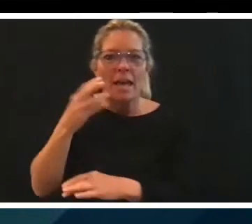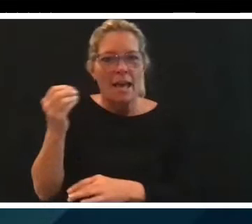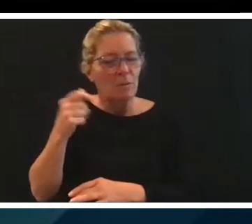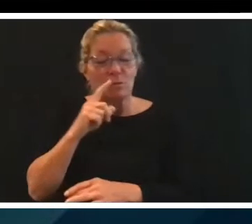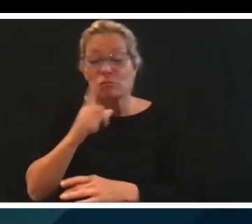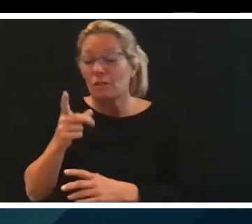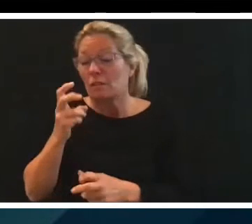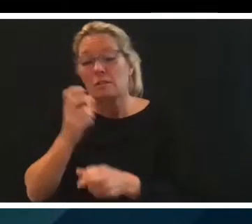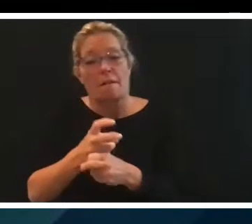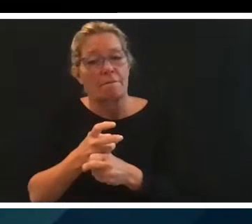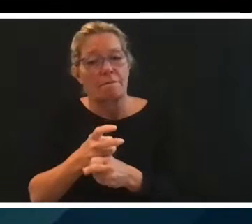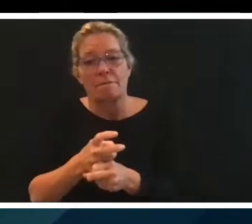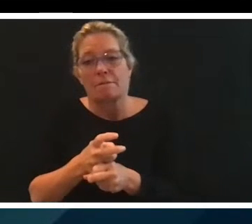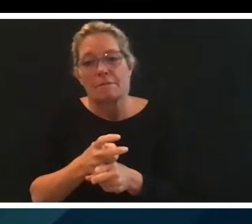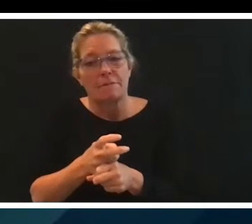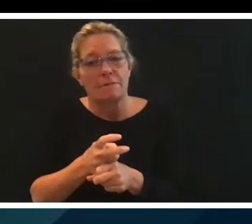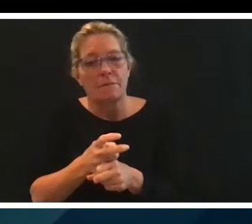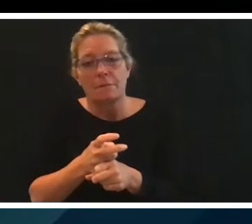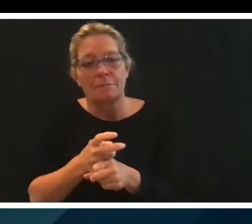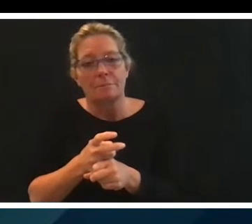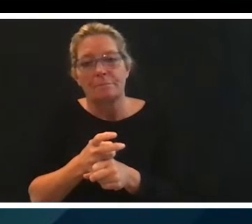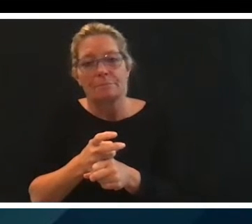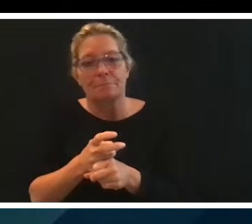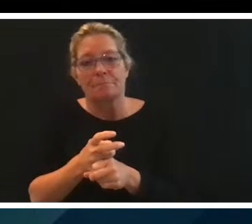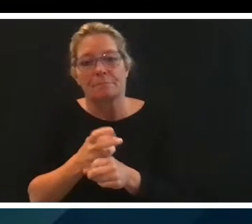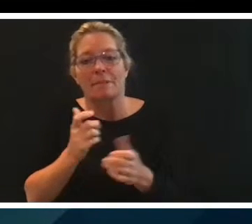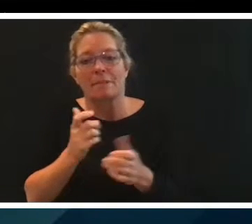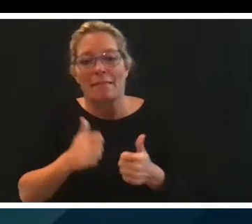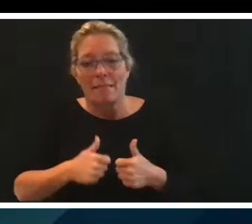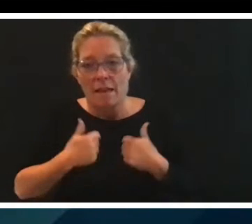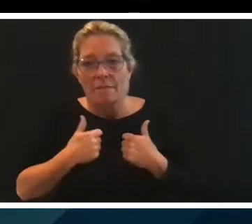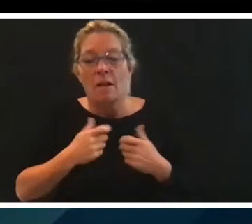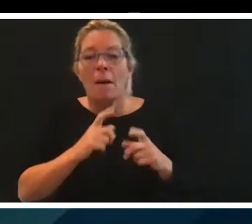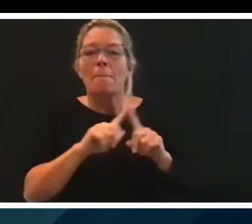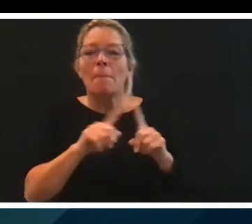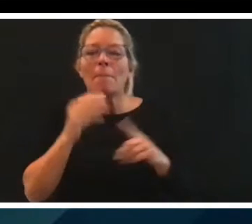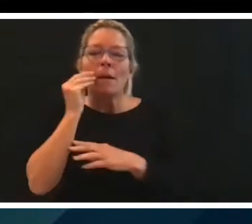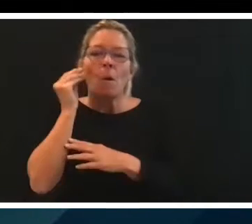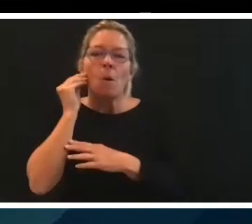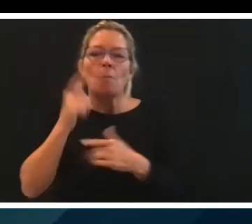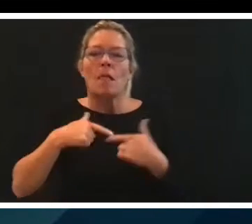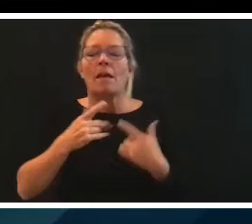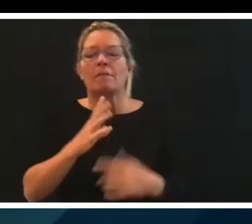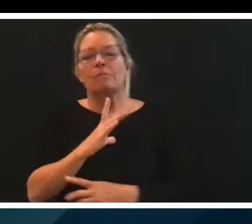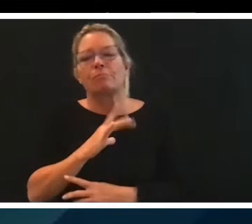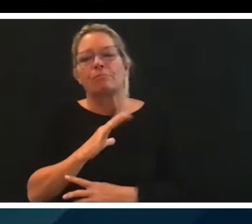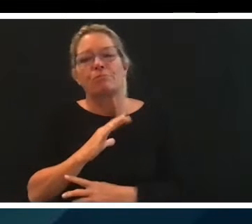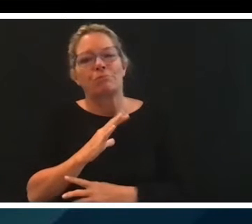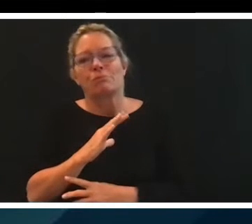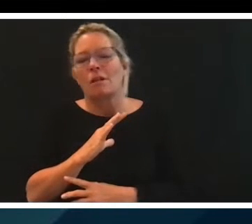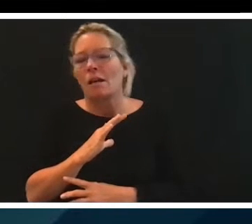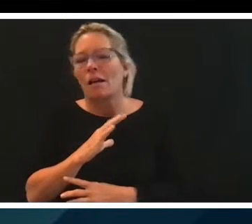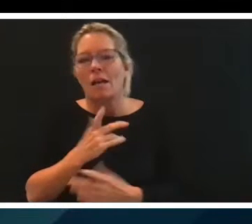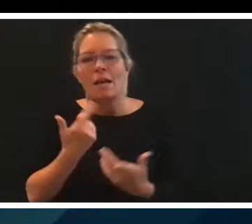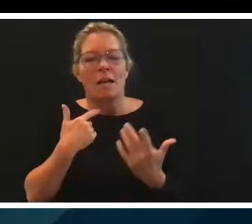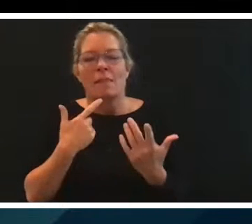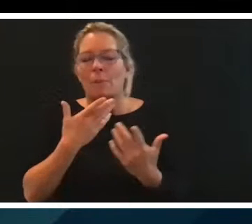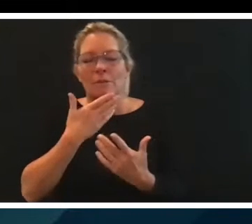really tough existence, but my home life made up for it. I had great